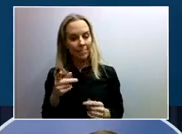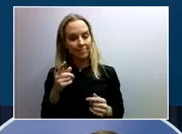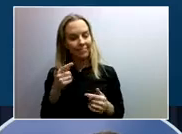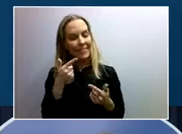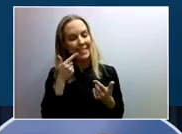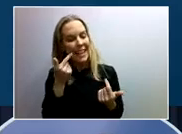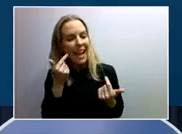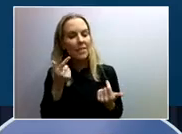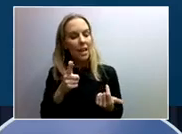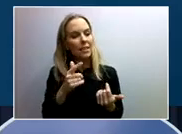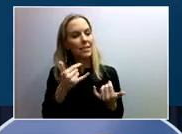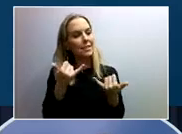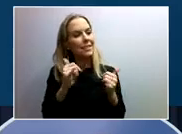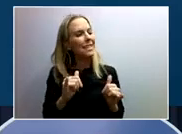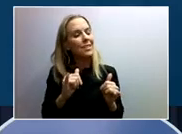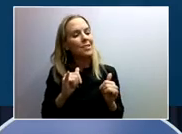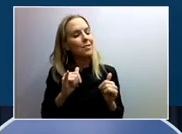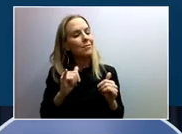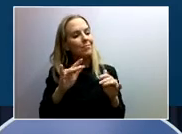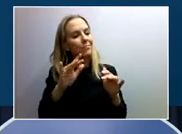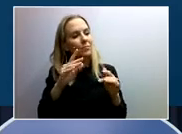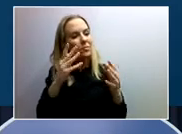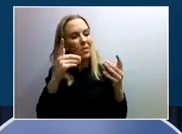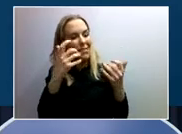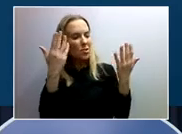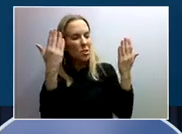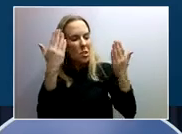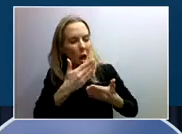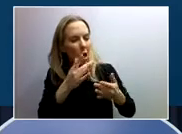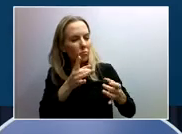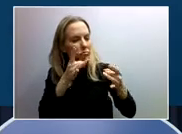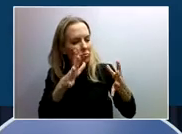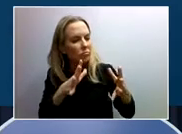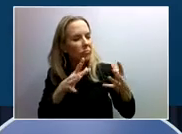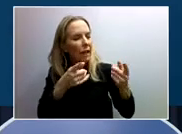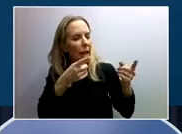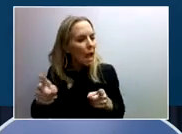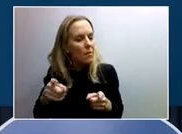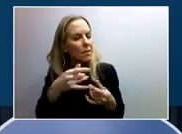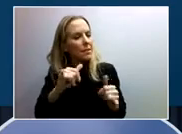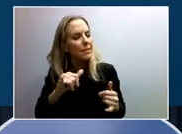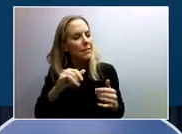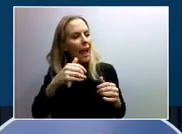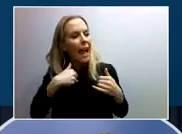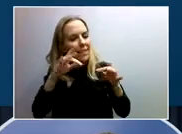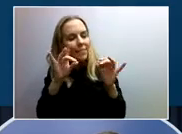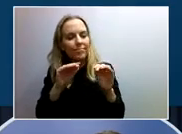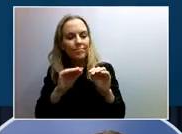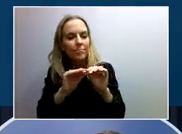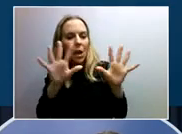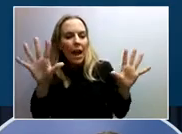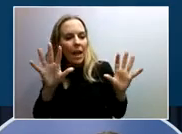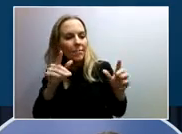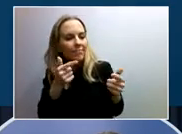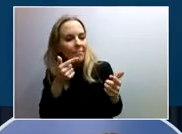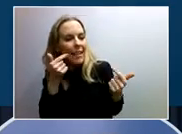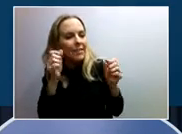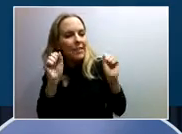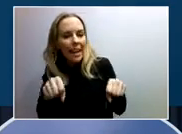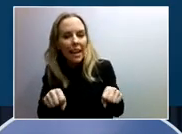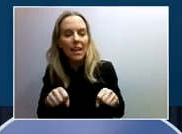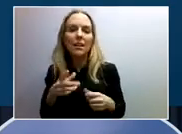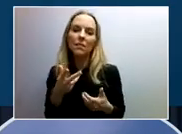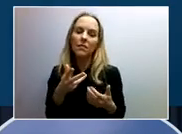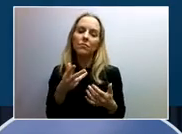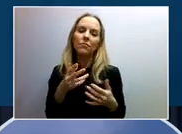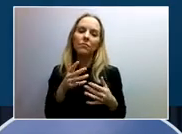in the darkest darkness. Reaching our potential is going to take cooperation, and it's going